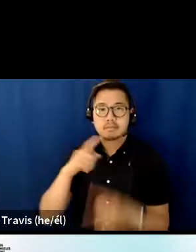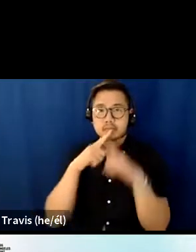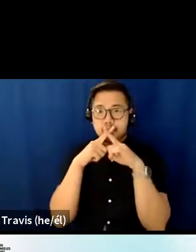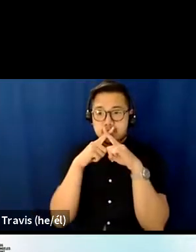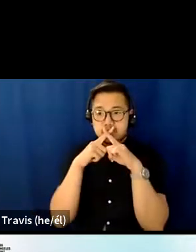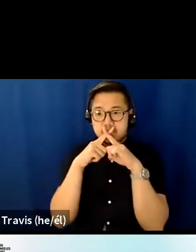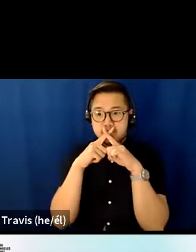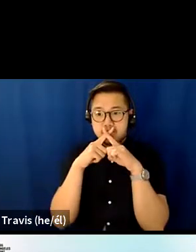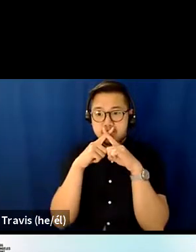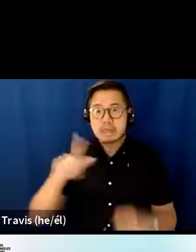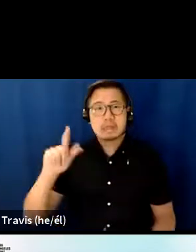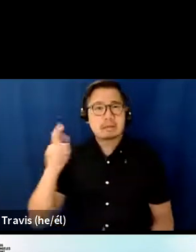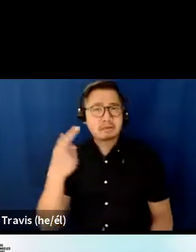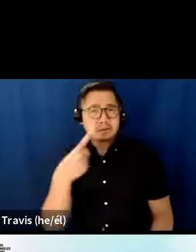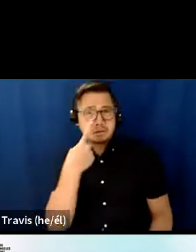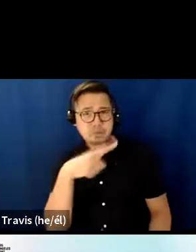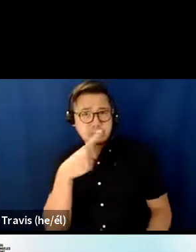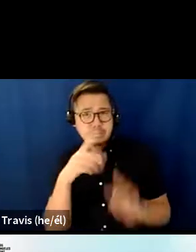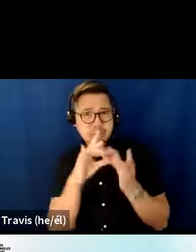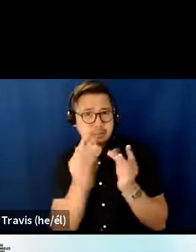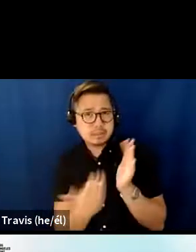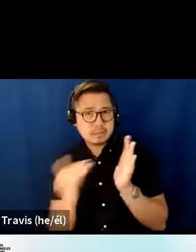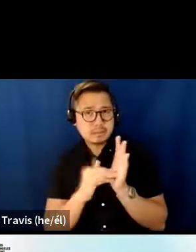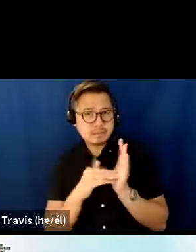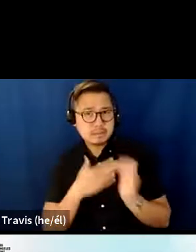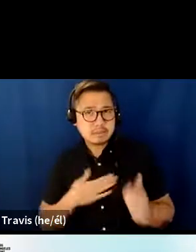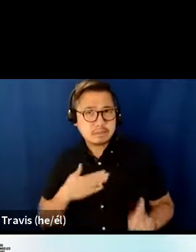Can you repeat that one more time, please?